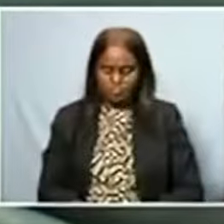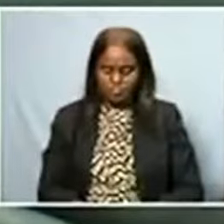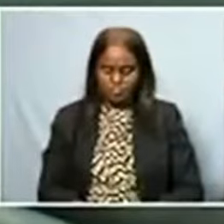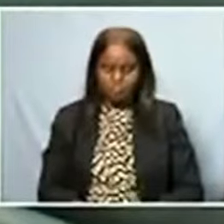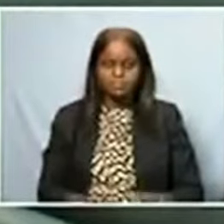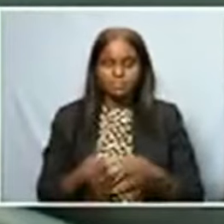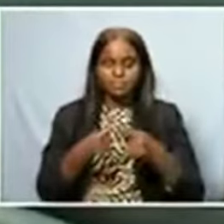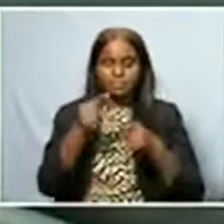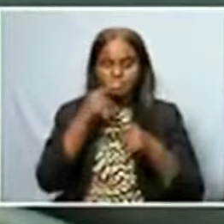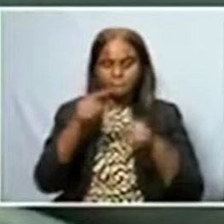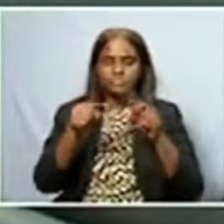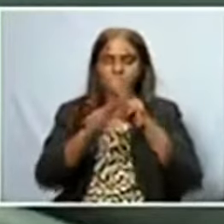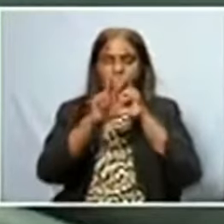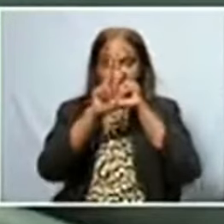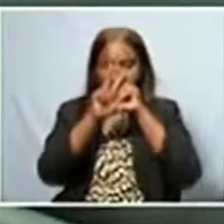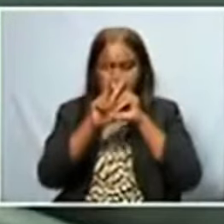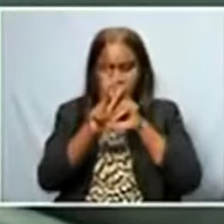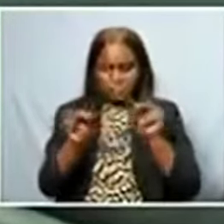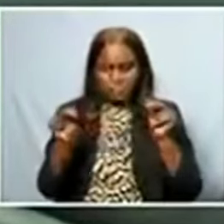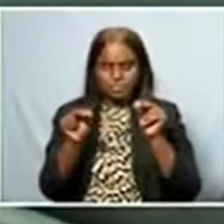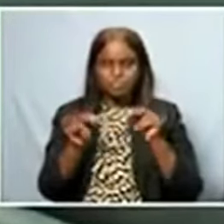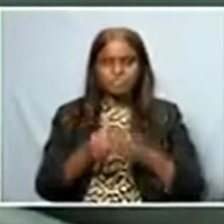of the contrary say no.